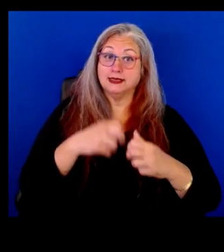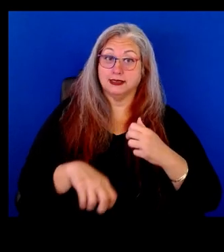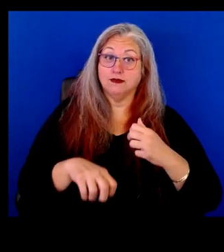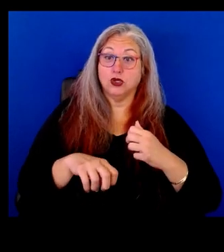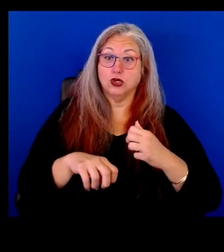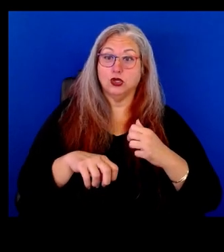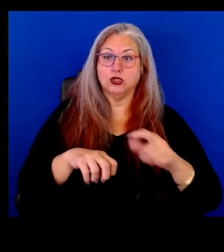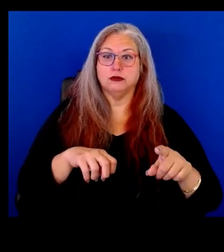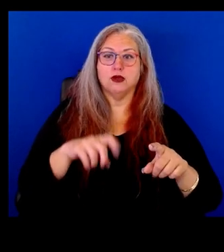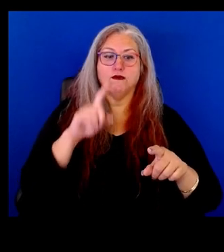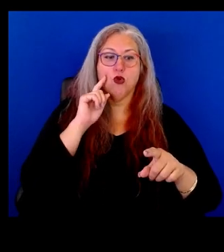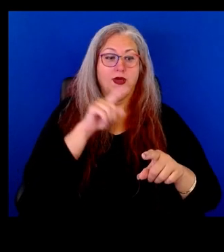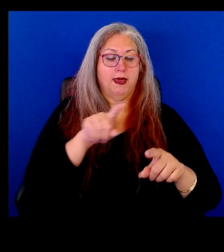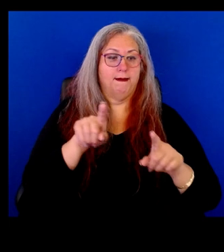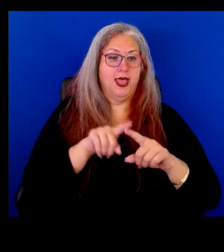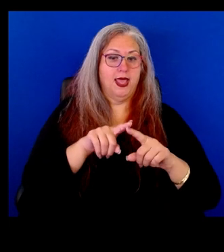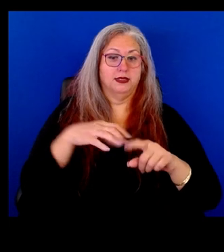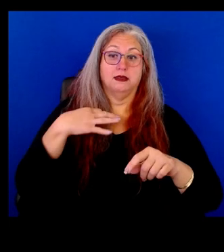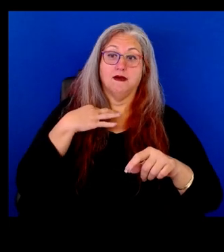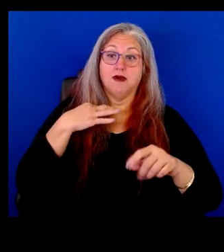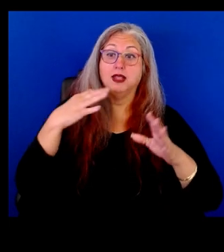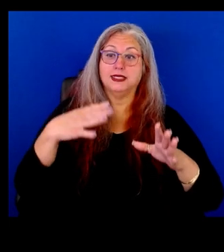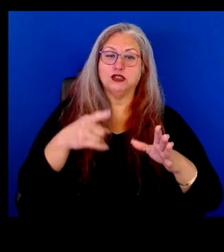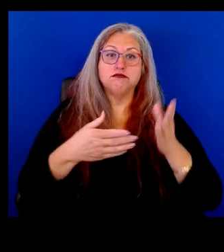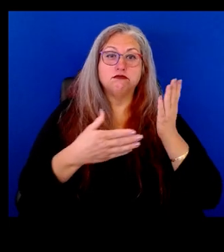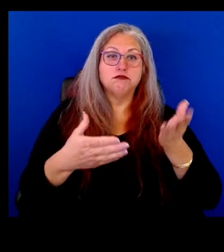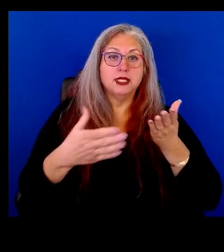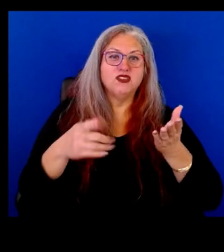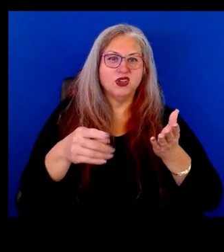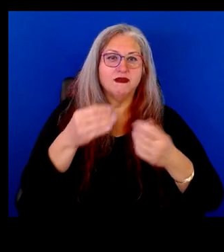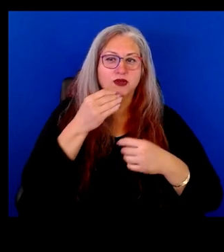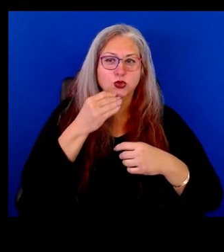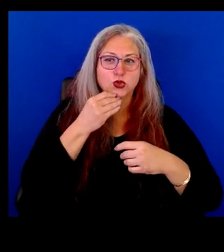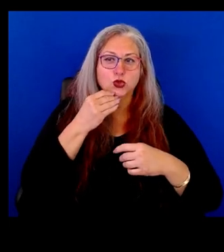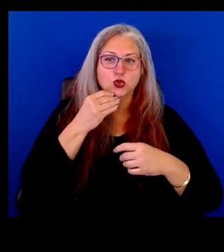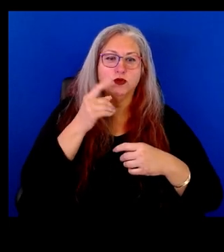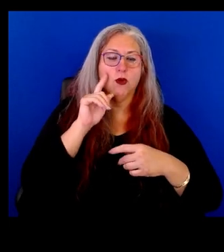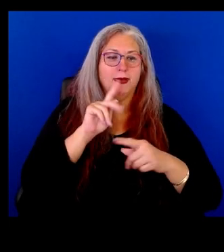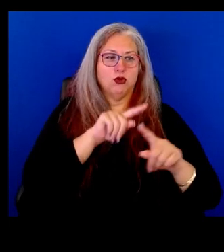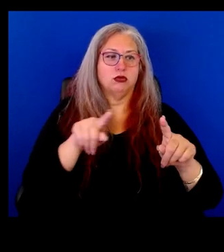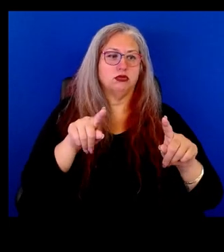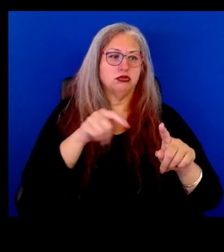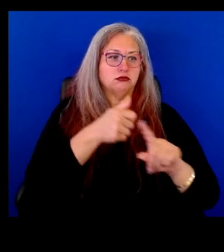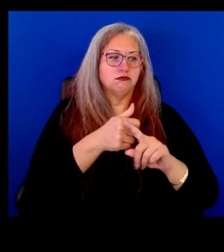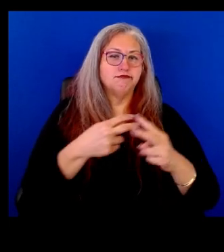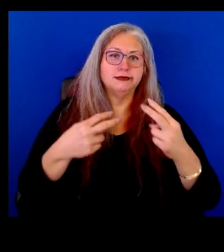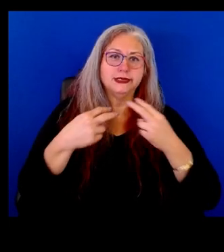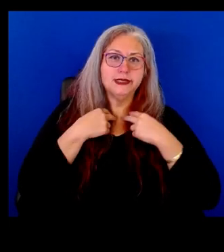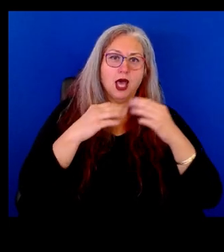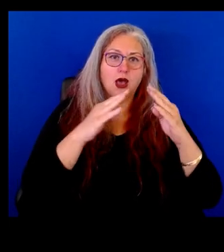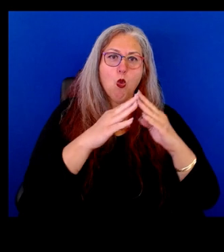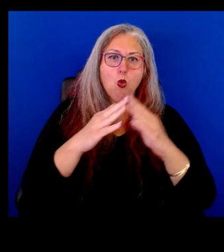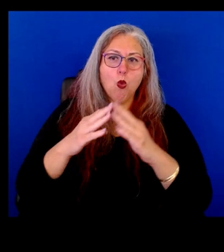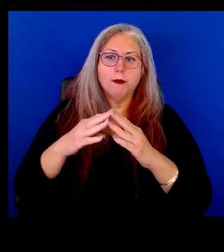very difficult for them as volunteers delivering the food to the people stuck in